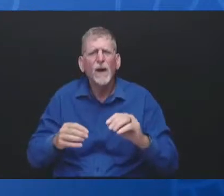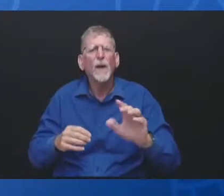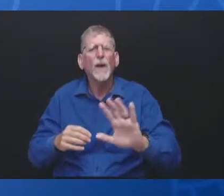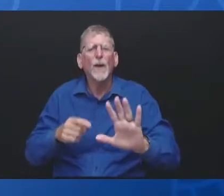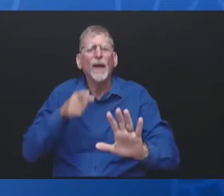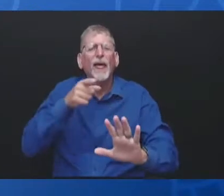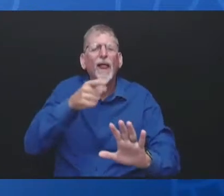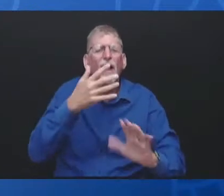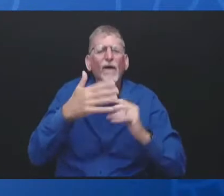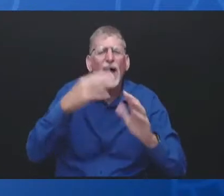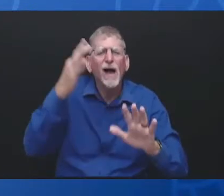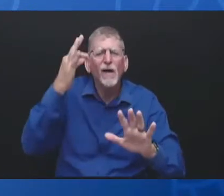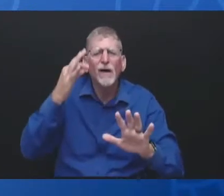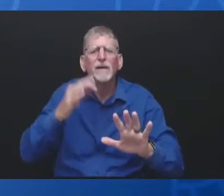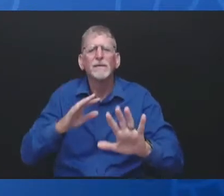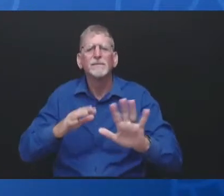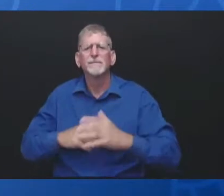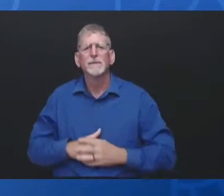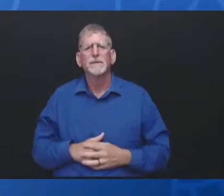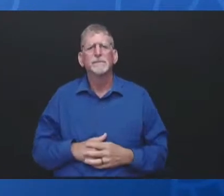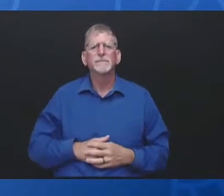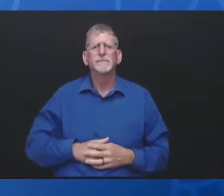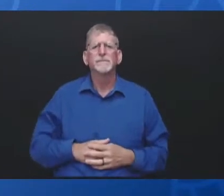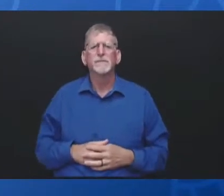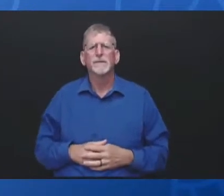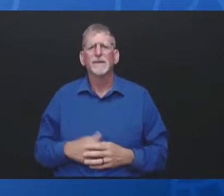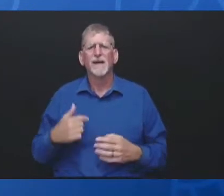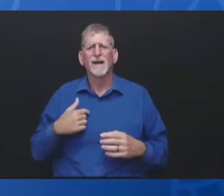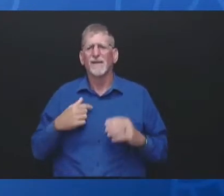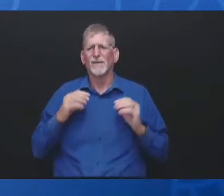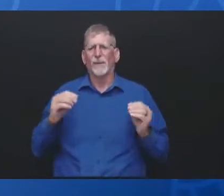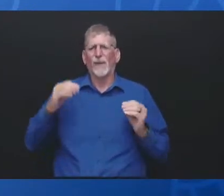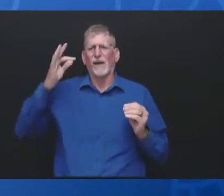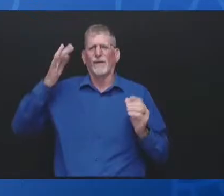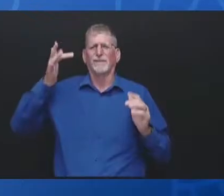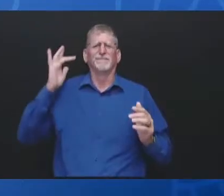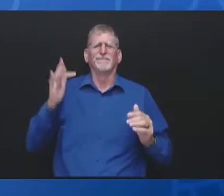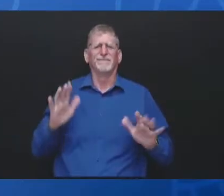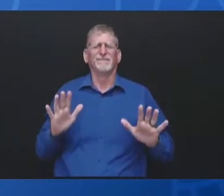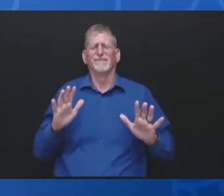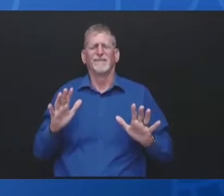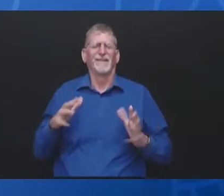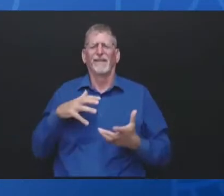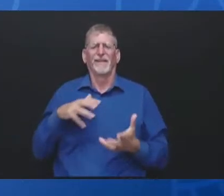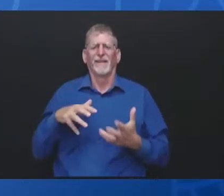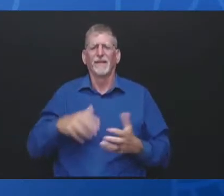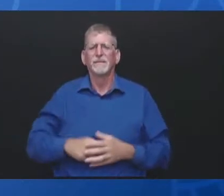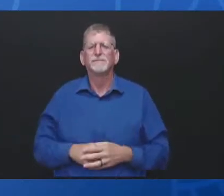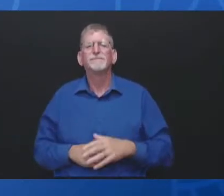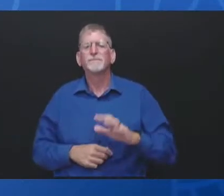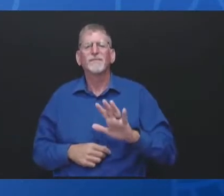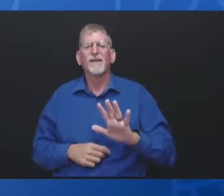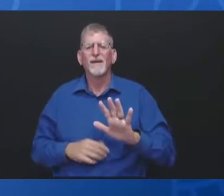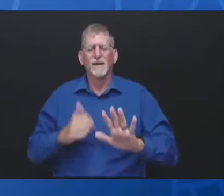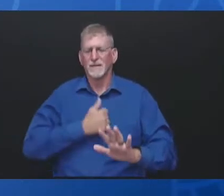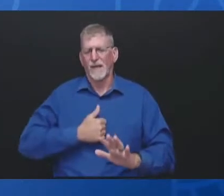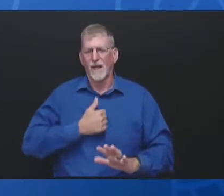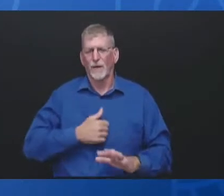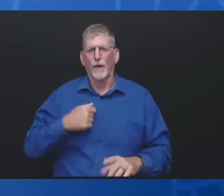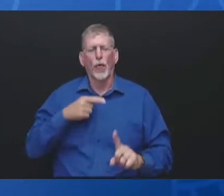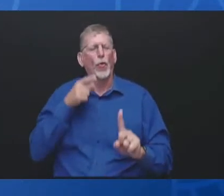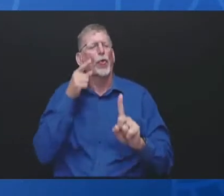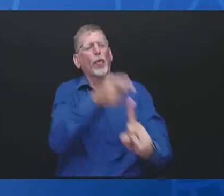you. Yeah, all right. I have no hair. Well, there you Is go. it me? Okay. Just can you confirm? No, not. I'm saying not you. The man with